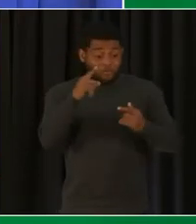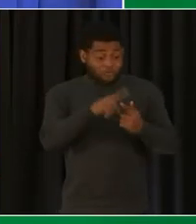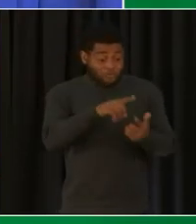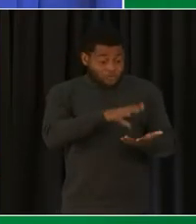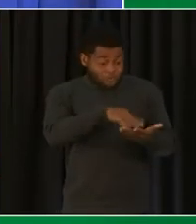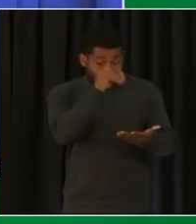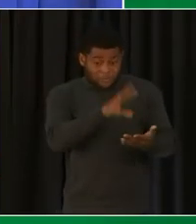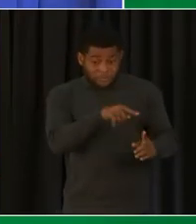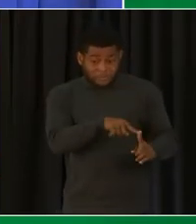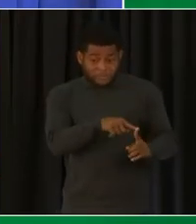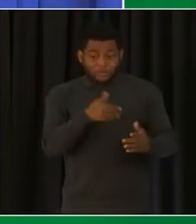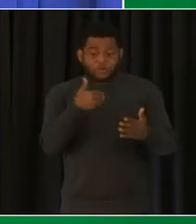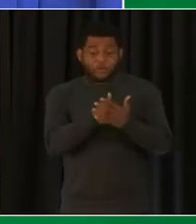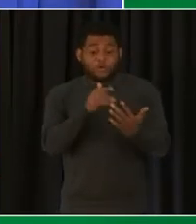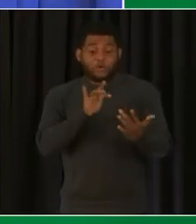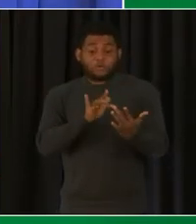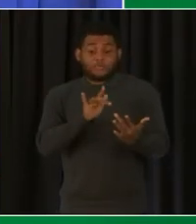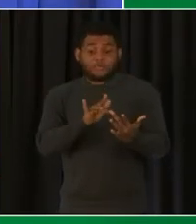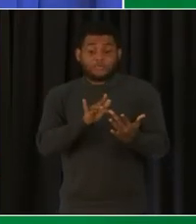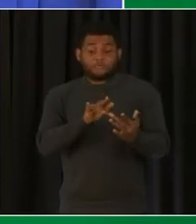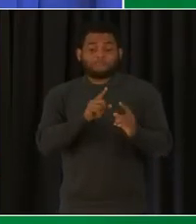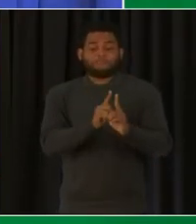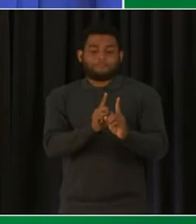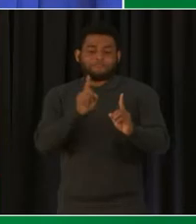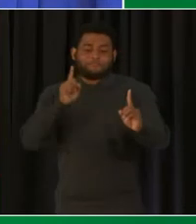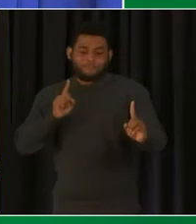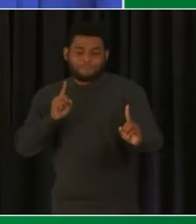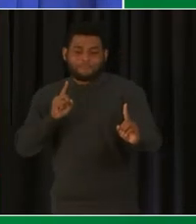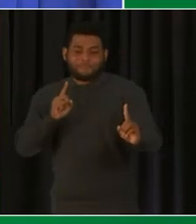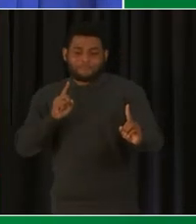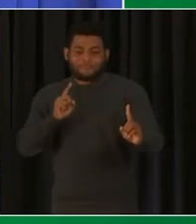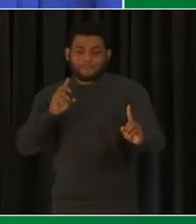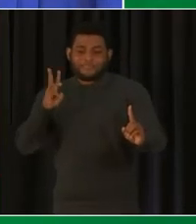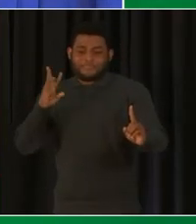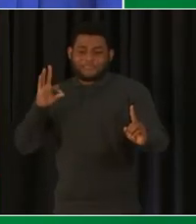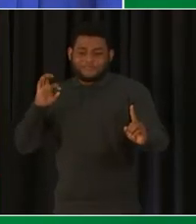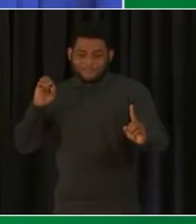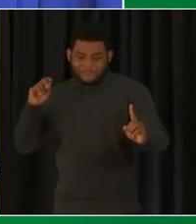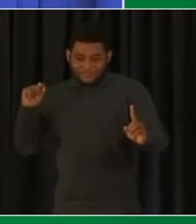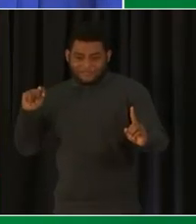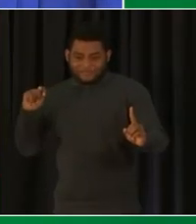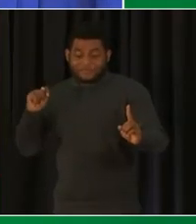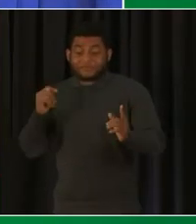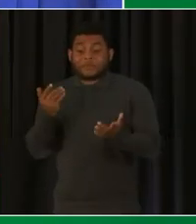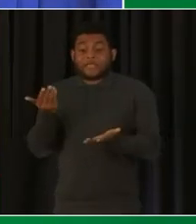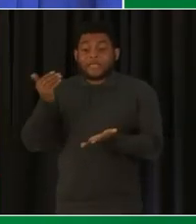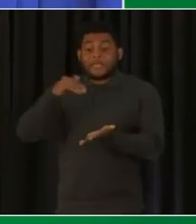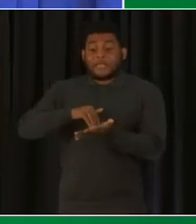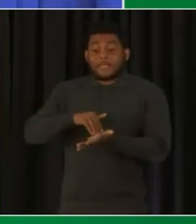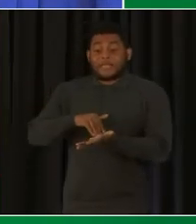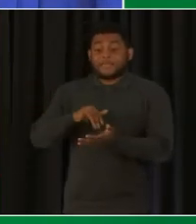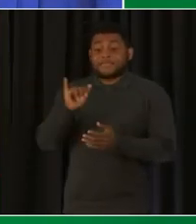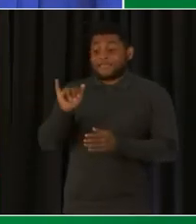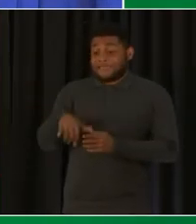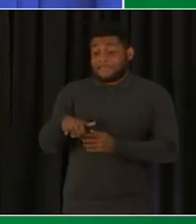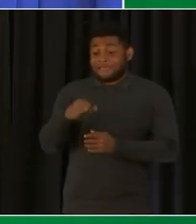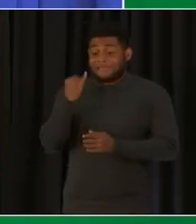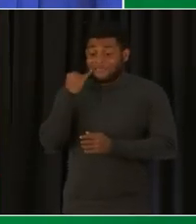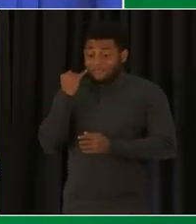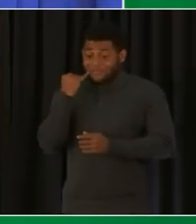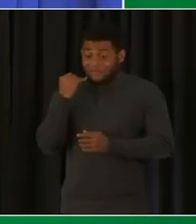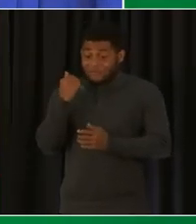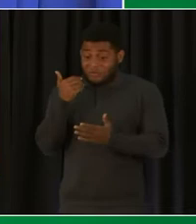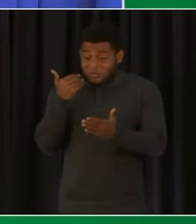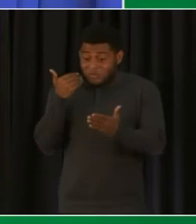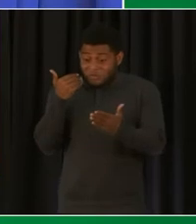definition of a close contact expands to 6 feet. And again, that measure is, have you been